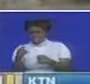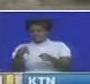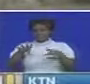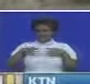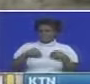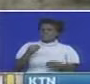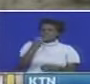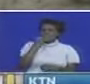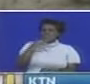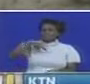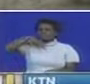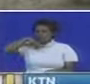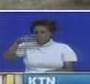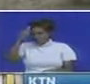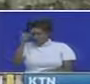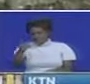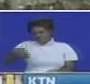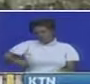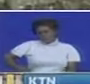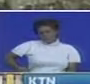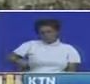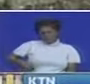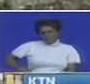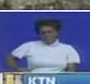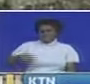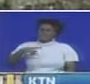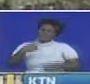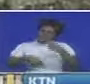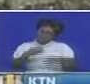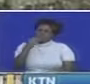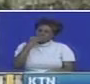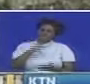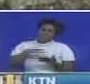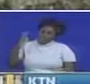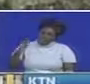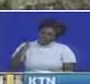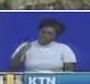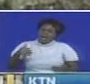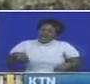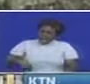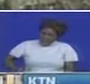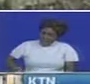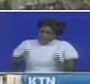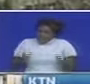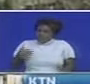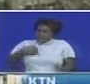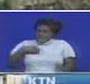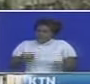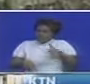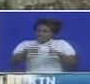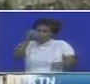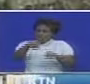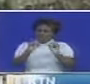they ate dogs due to hunger pangs. They will still eat more because an angry person has no choice.